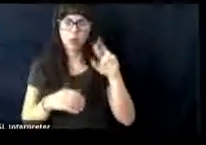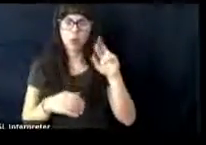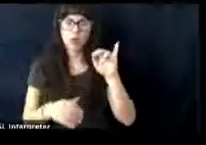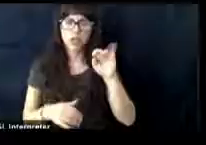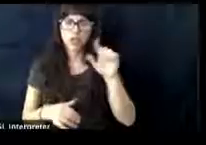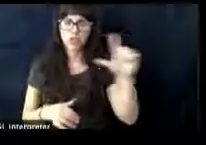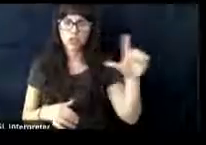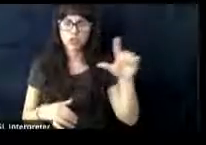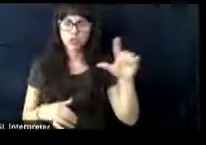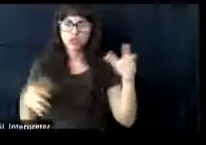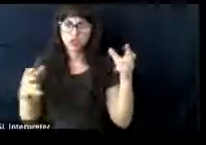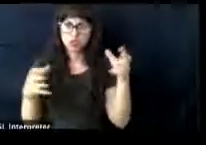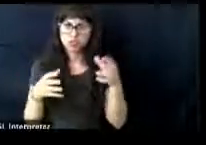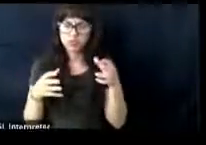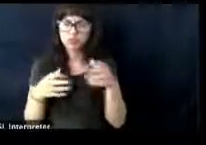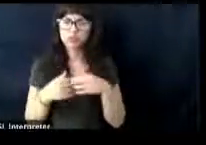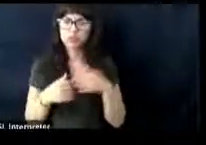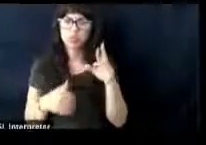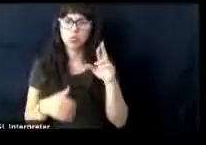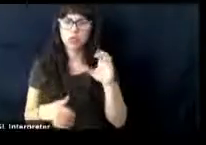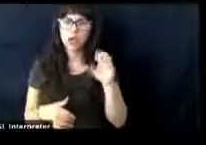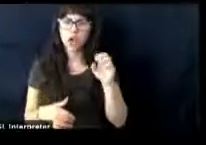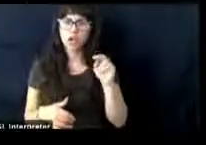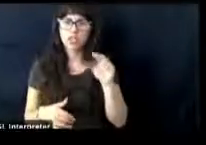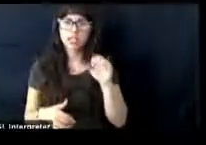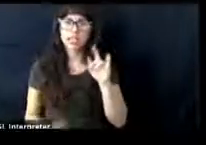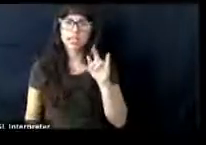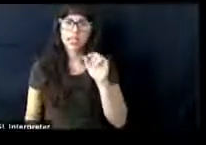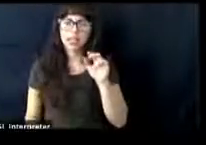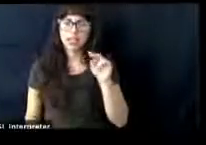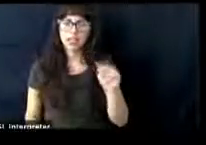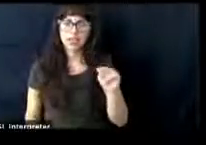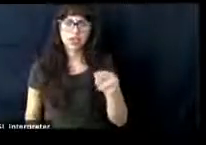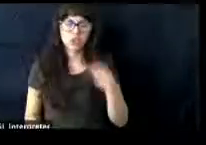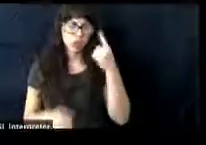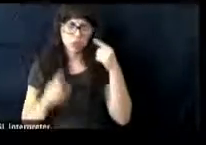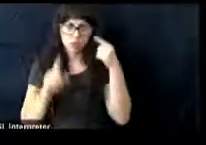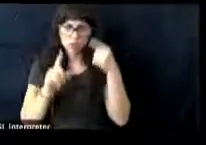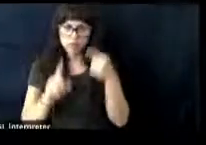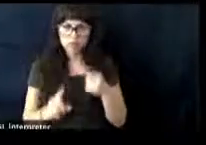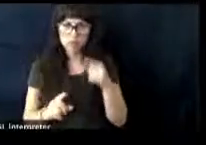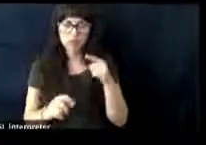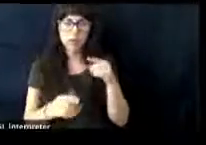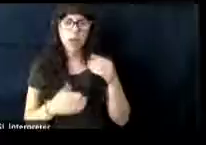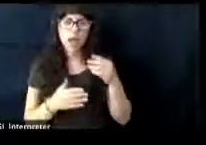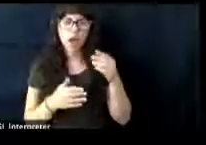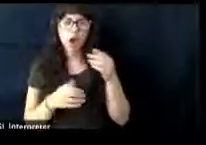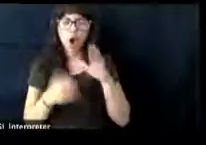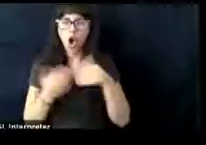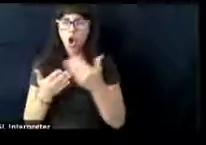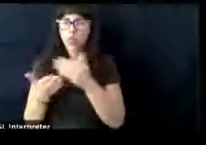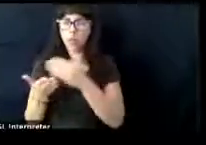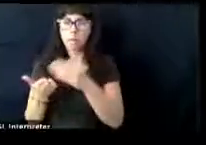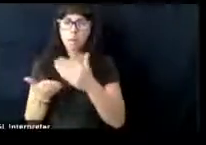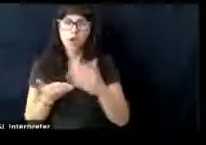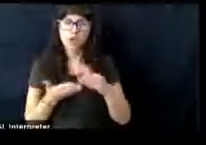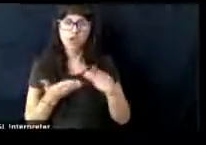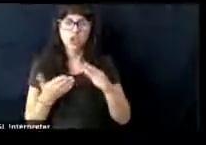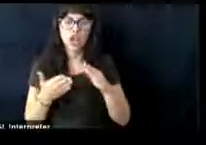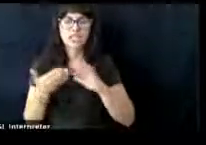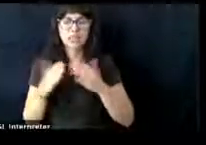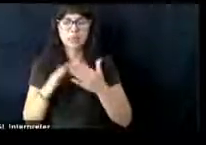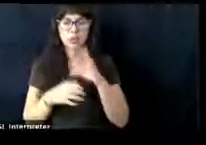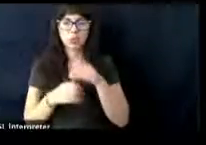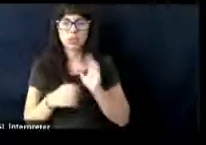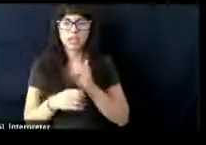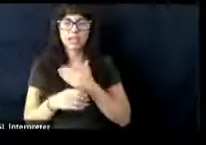which is aimed at elevating the marginalized communities within our city. As I said, over the last 15 years, our city has grown